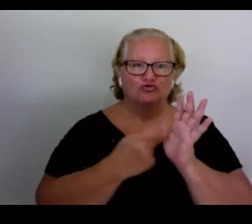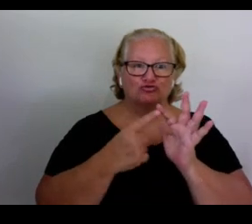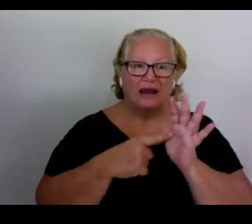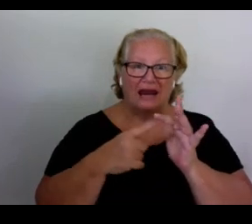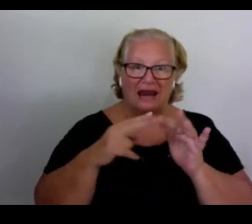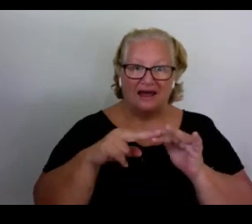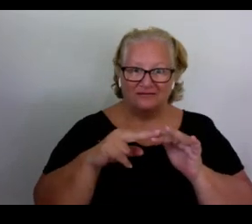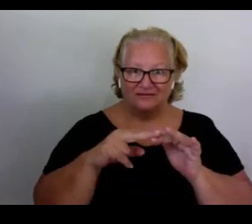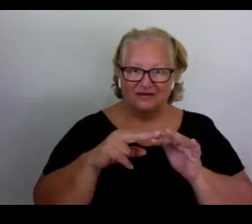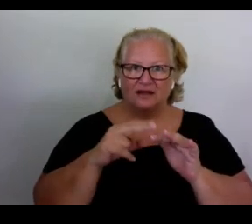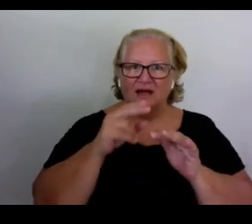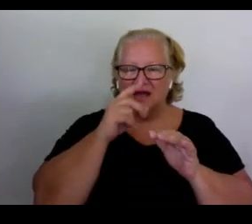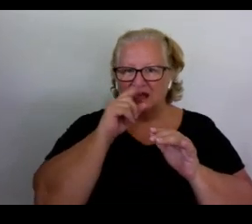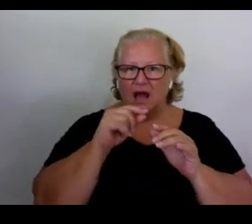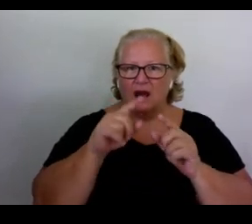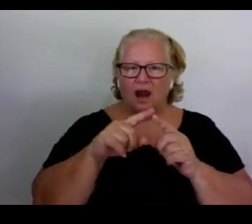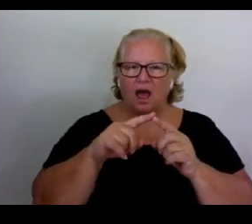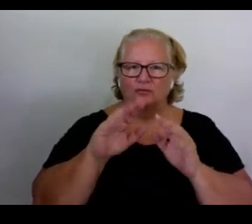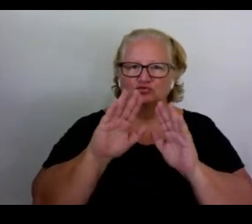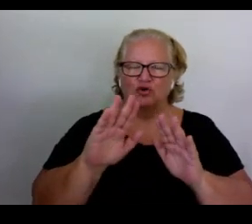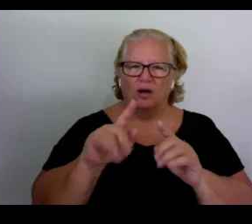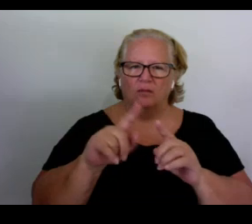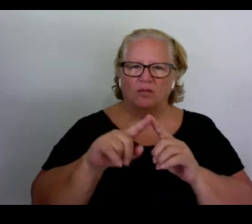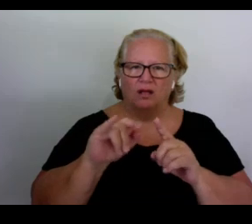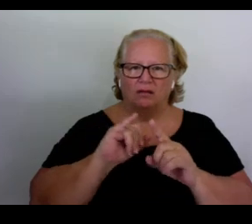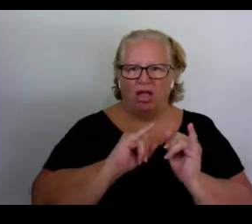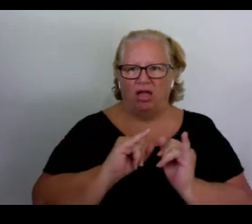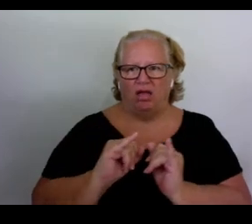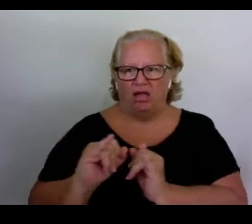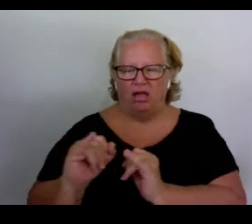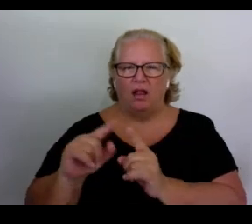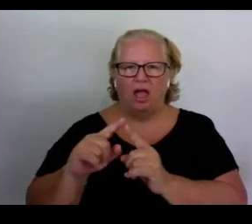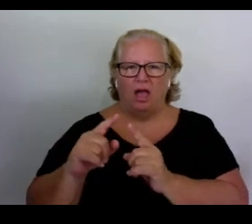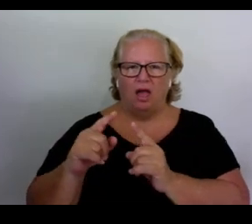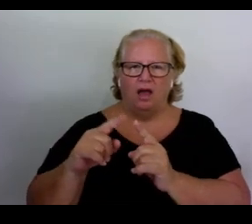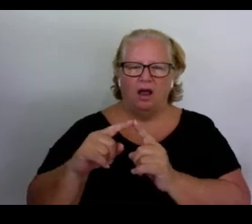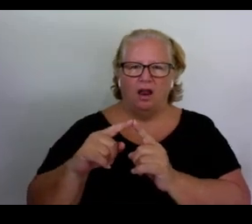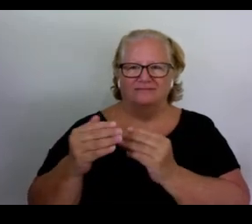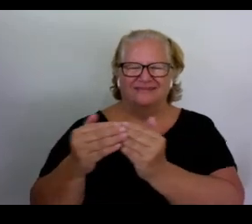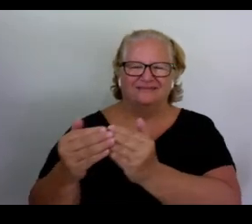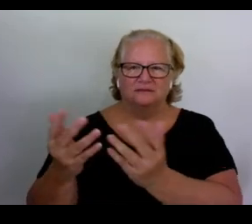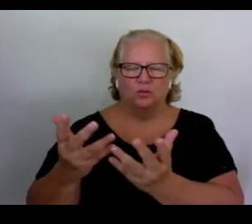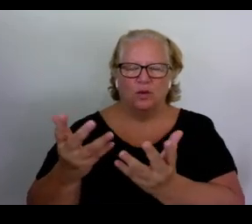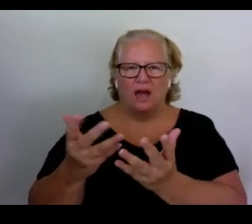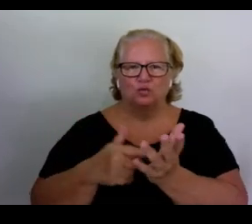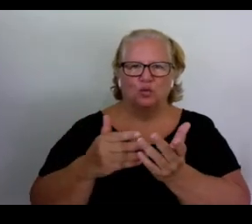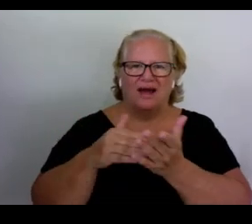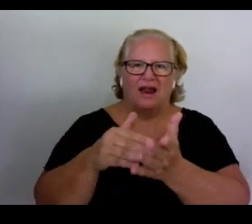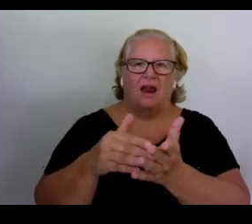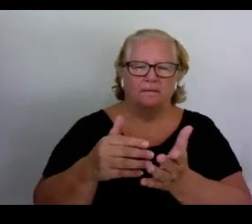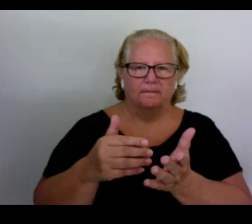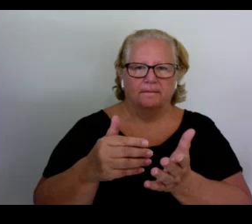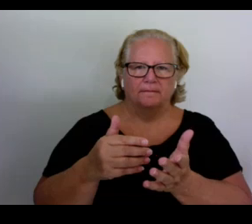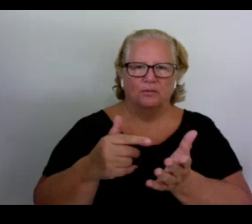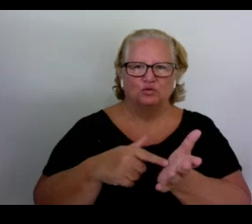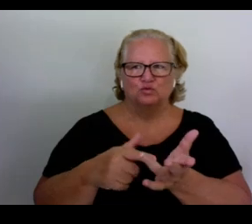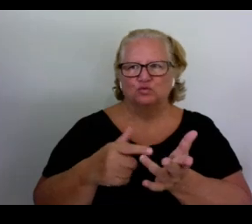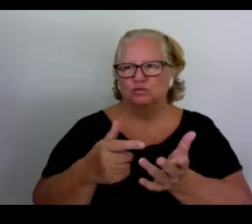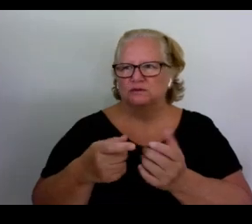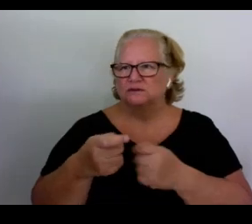the cycle. Absolutely. I think that's another excellent comment. It's about giving people an opportunity to